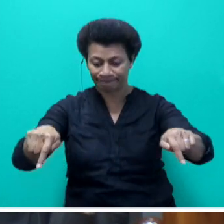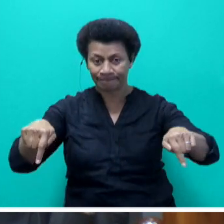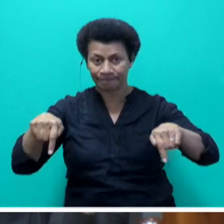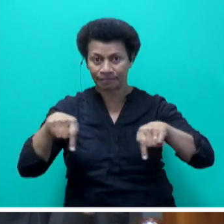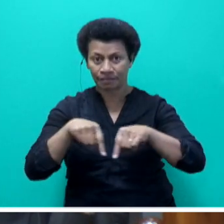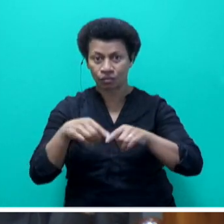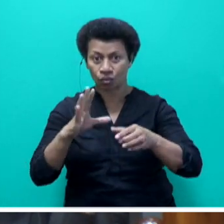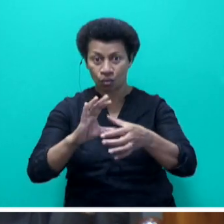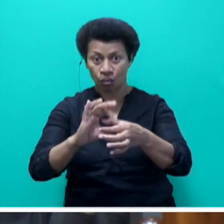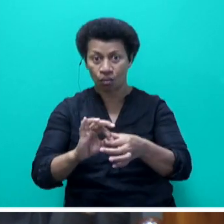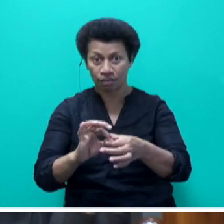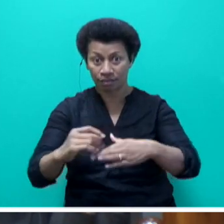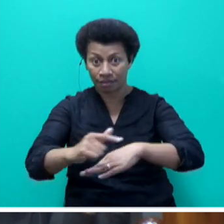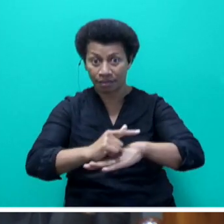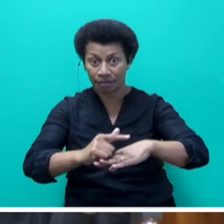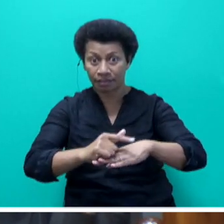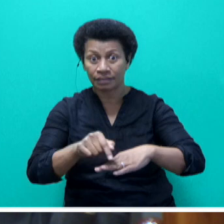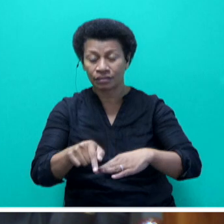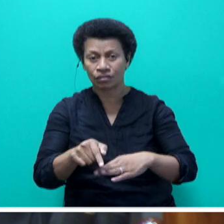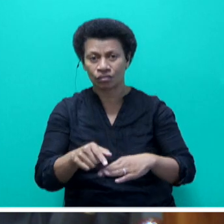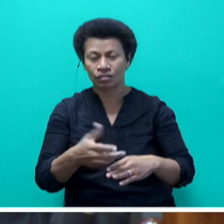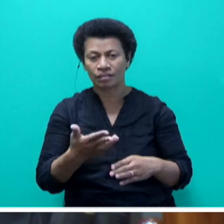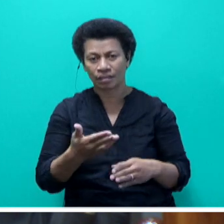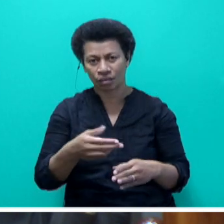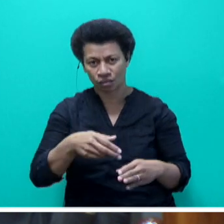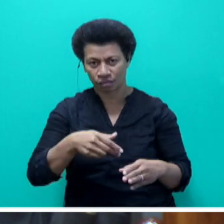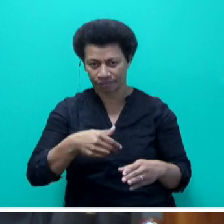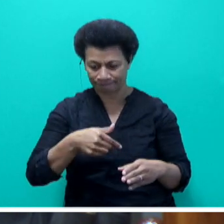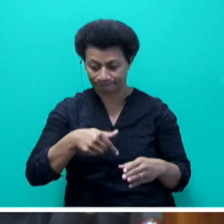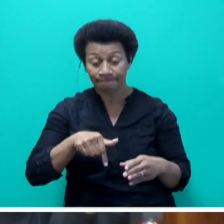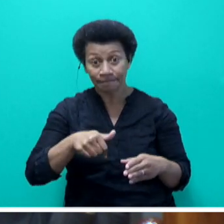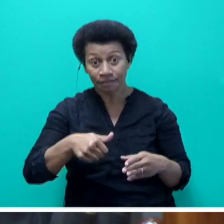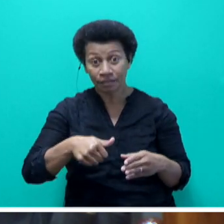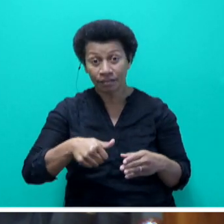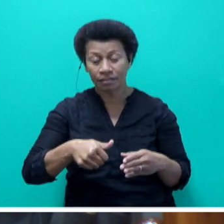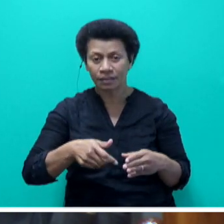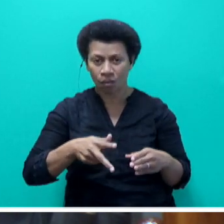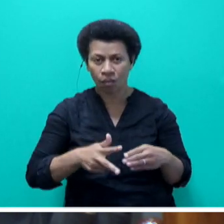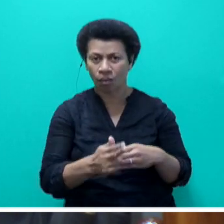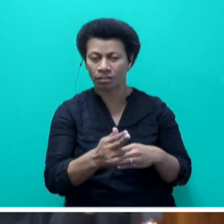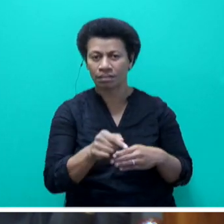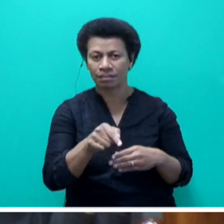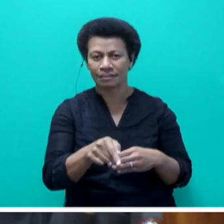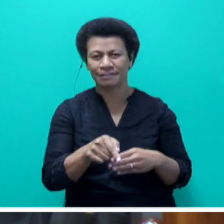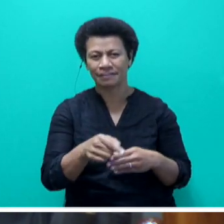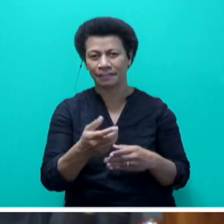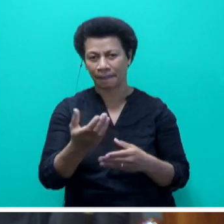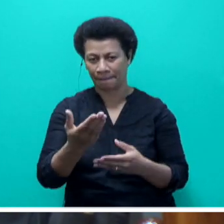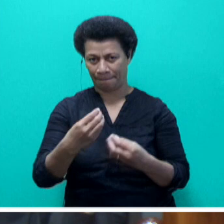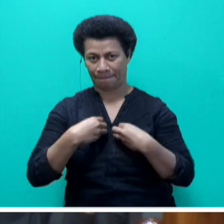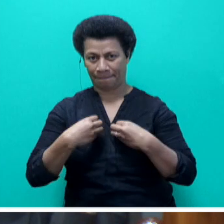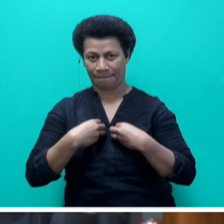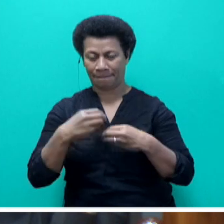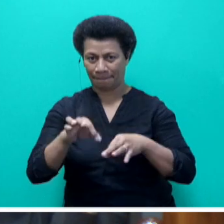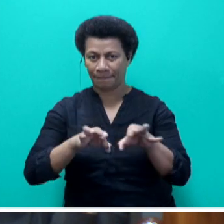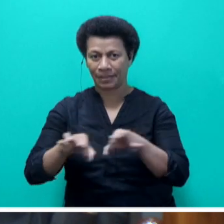within these areas to immediately lodge their building plans and commence their commercial development. So previously, individual